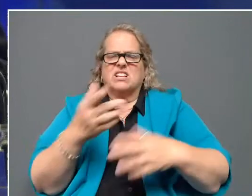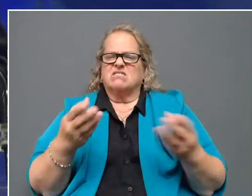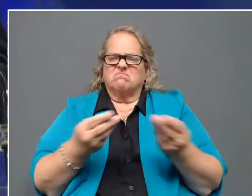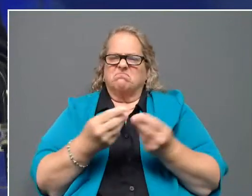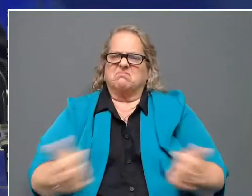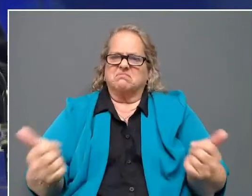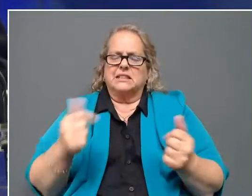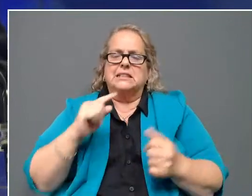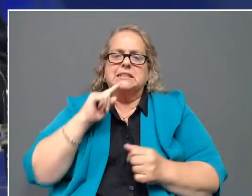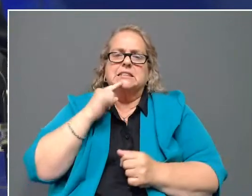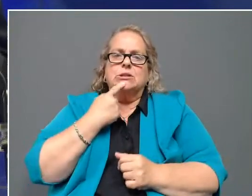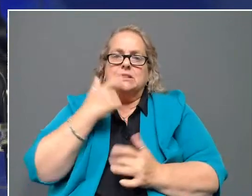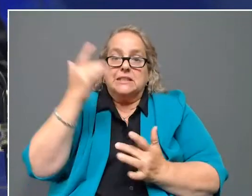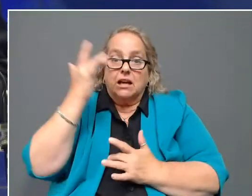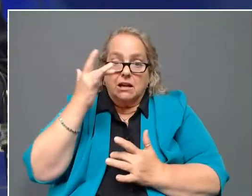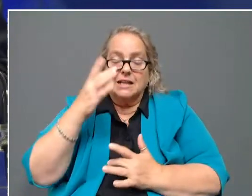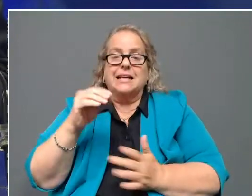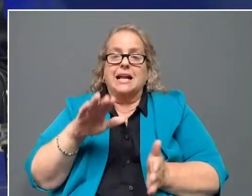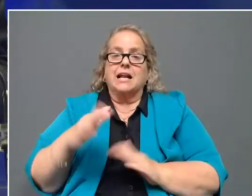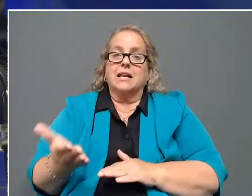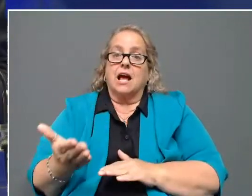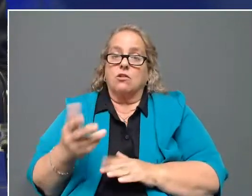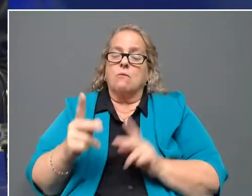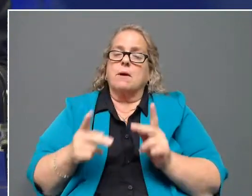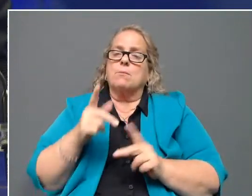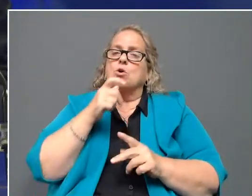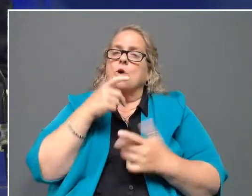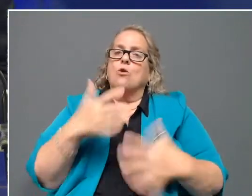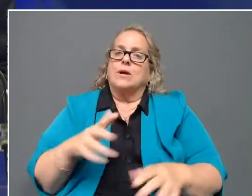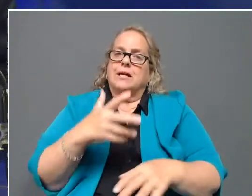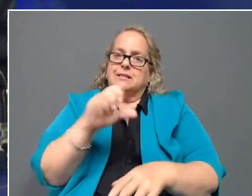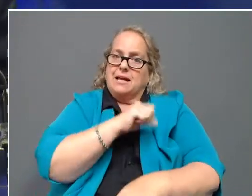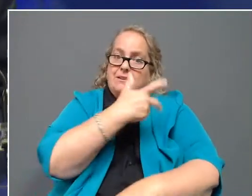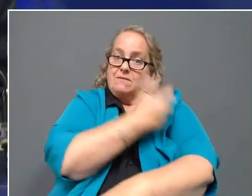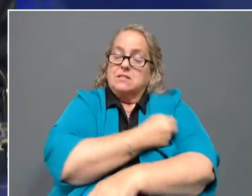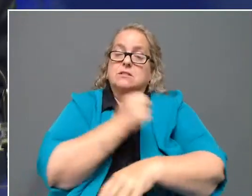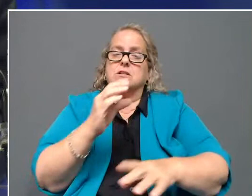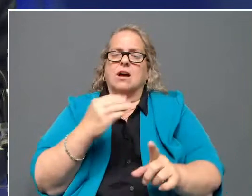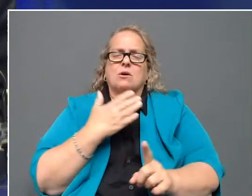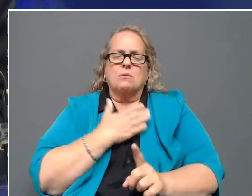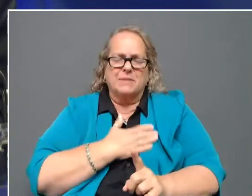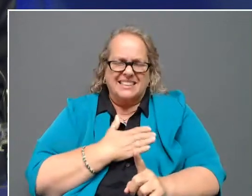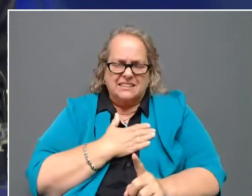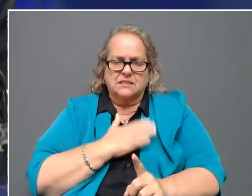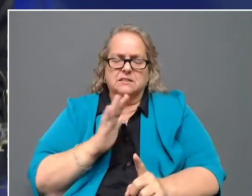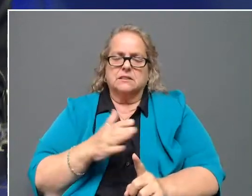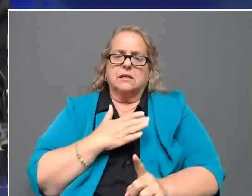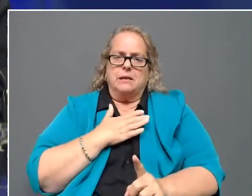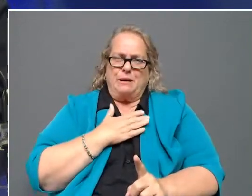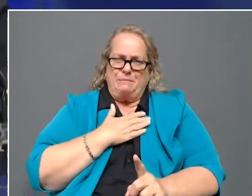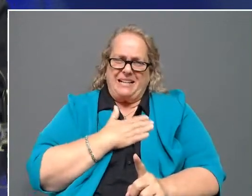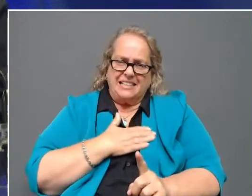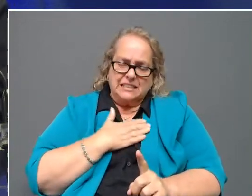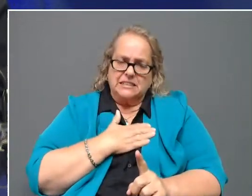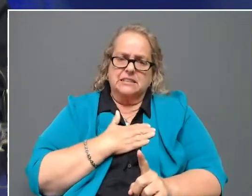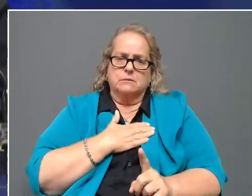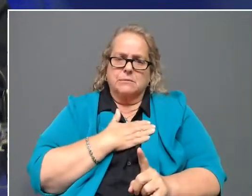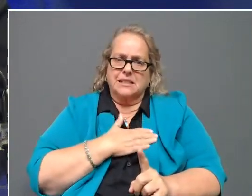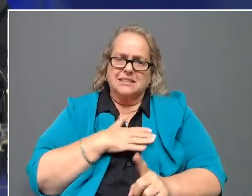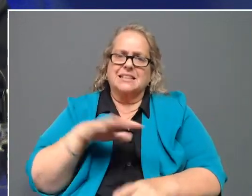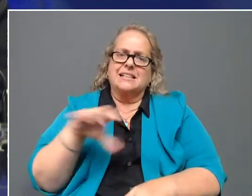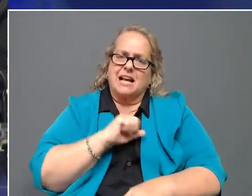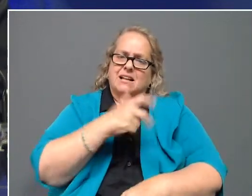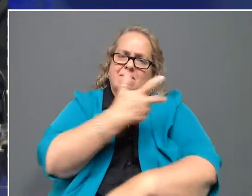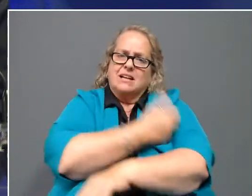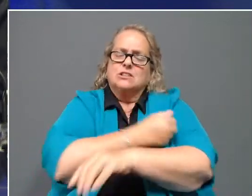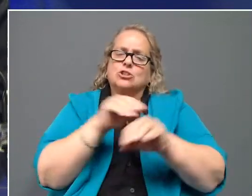among those who have taken them. So please, please, please, please, get that vaccine, spread the word. This is